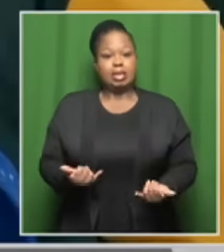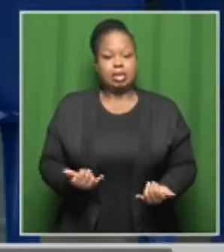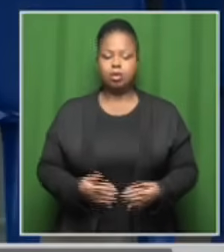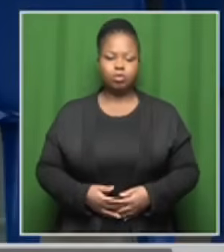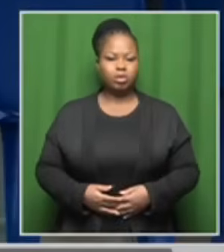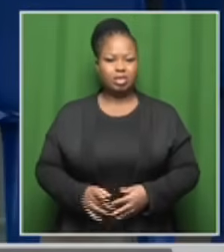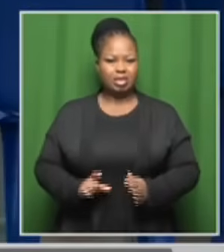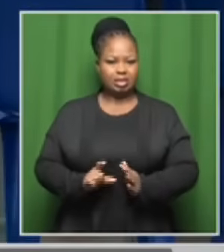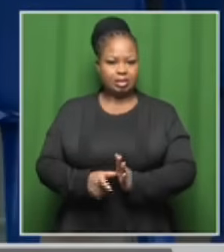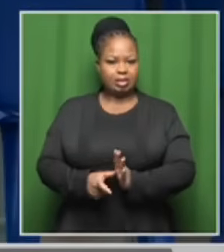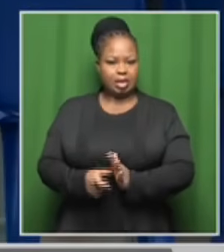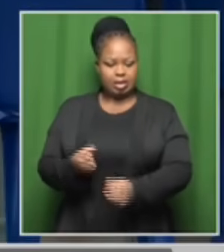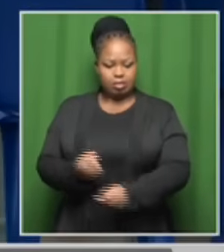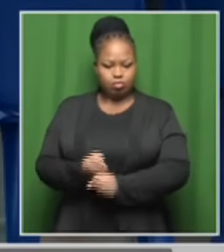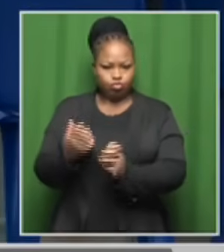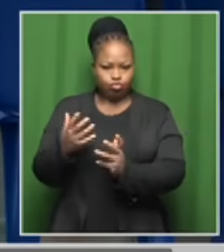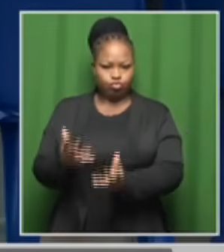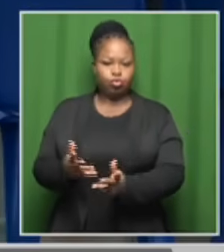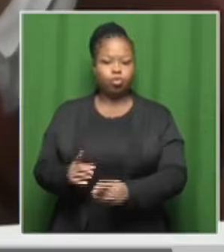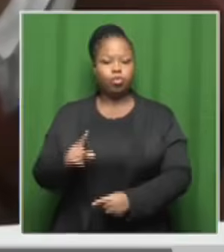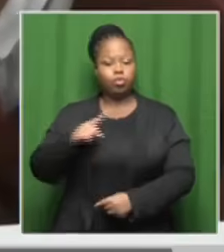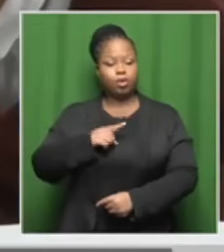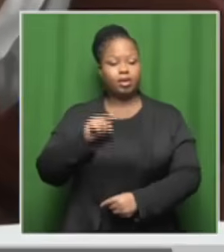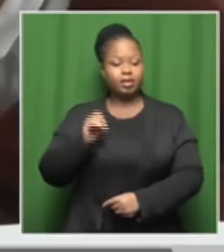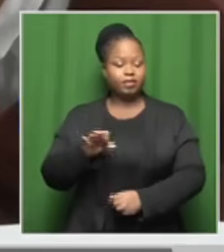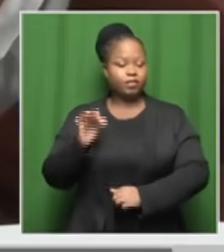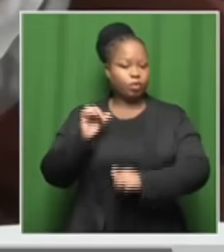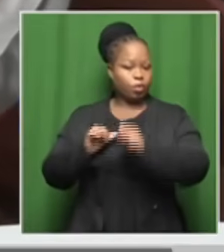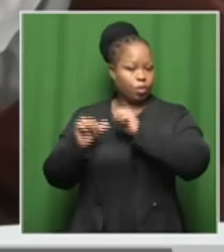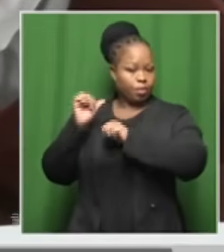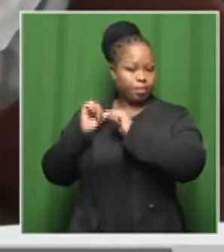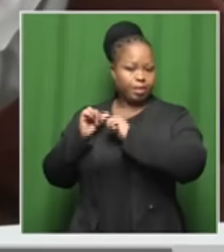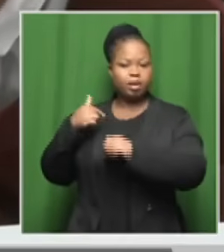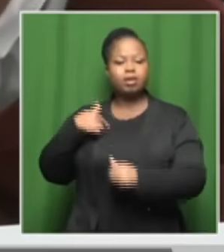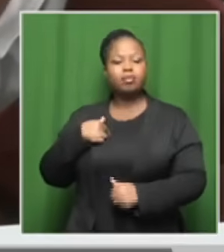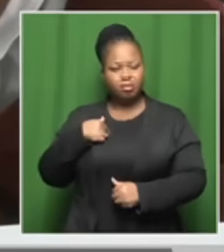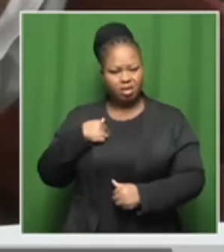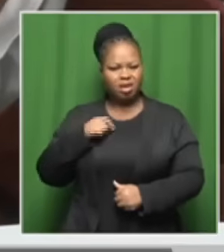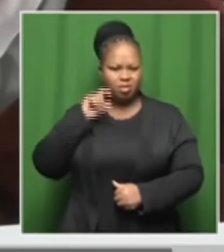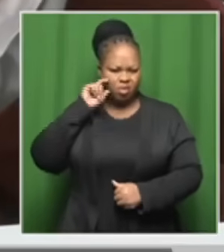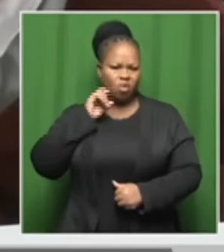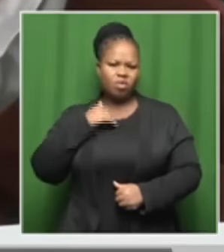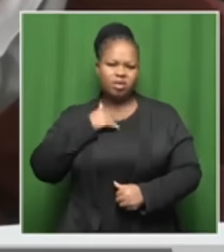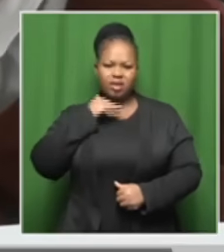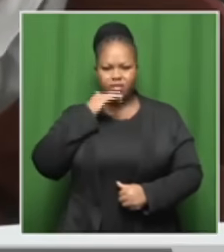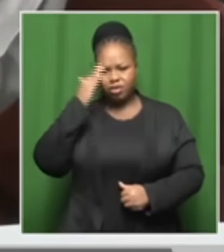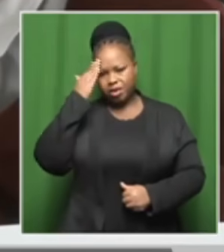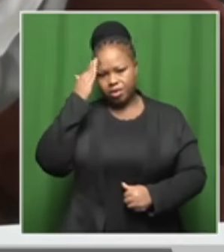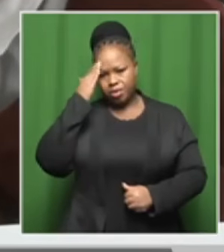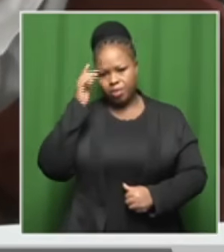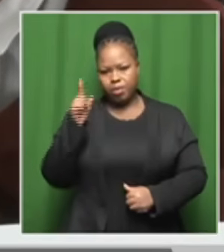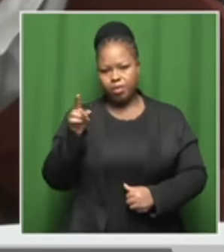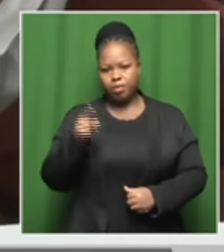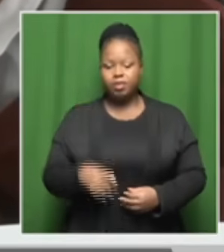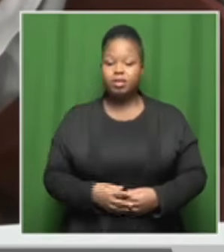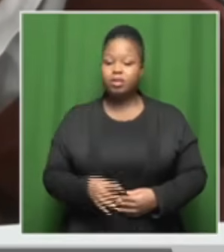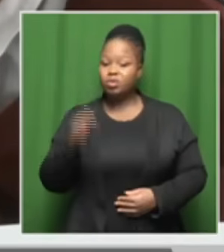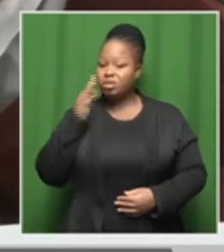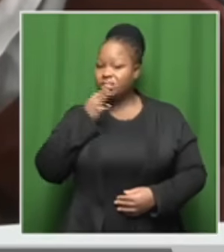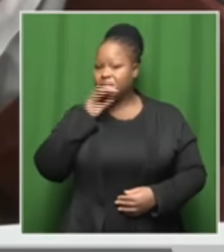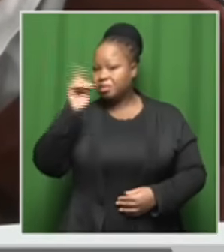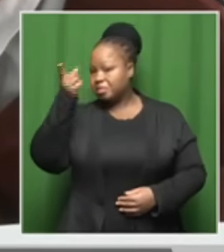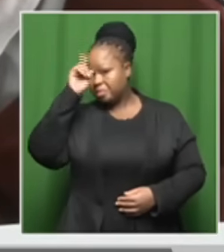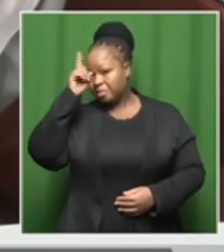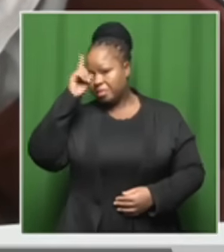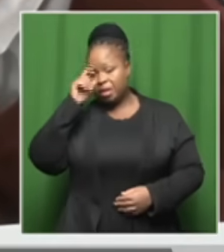designed. And if we go back, and I'm old enough to know that Foucault says that black people should not